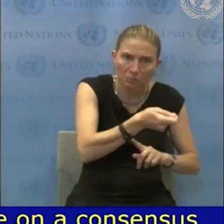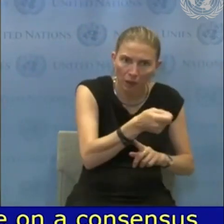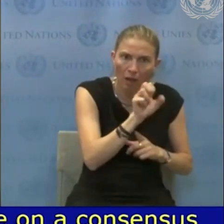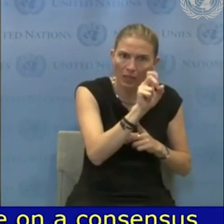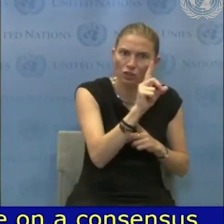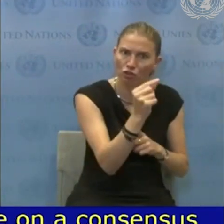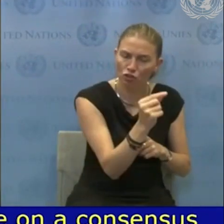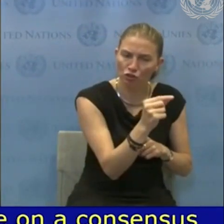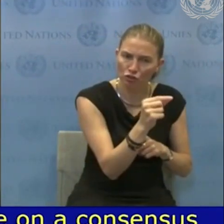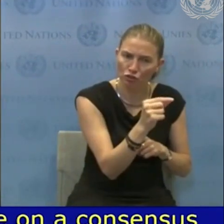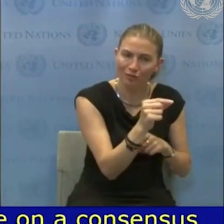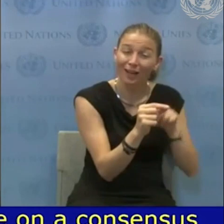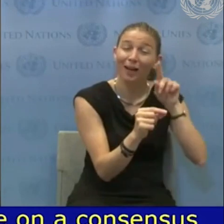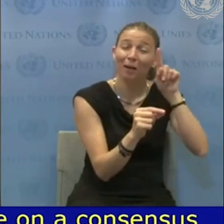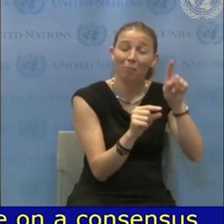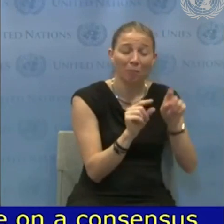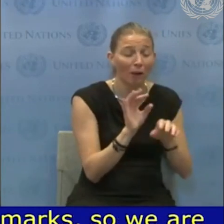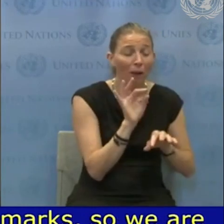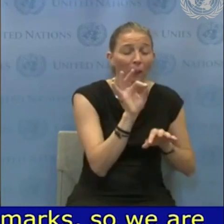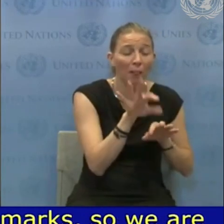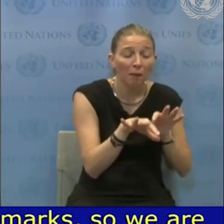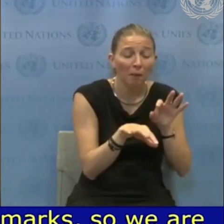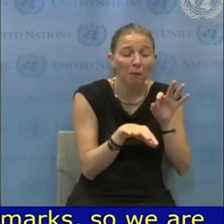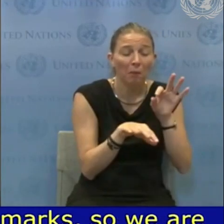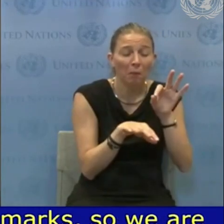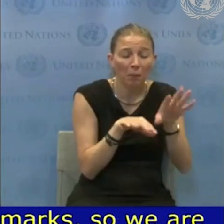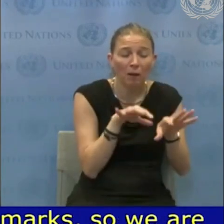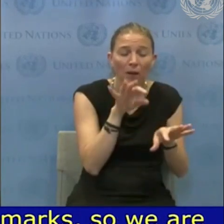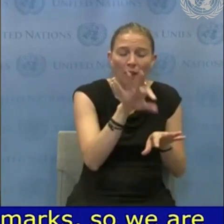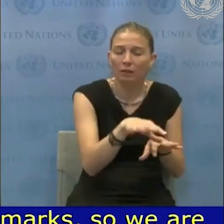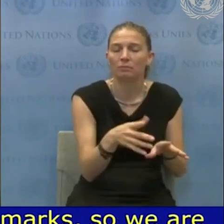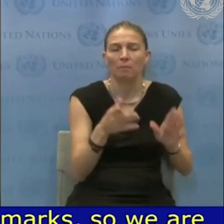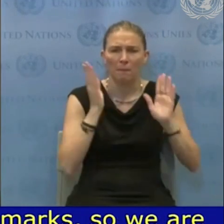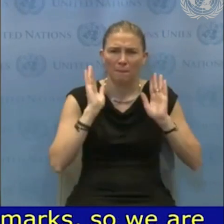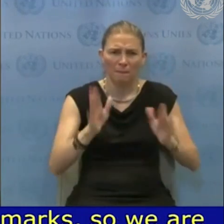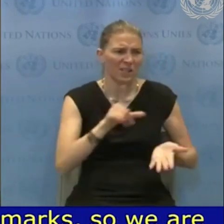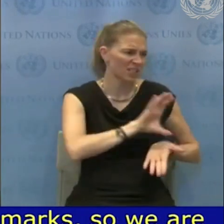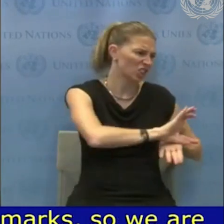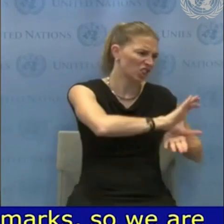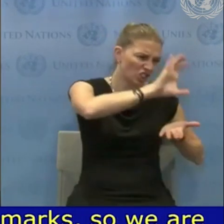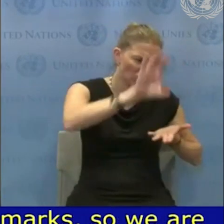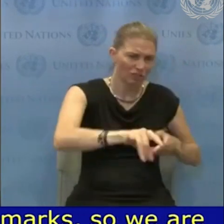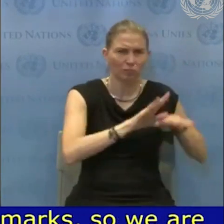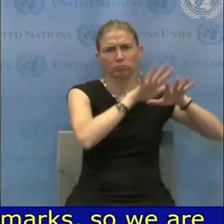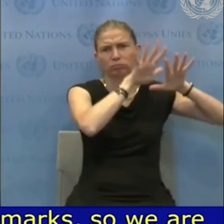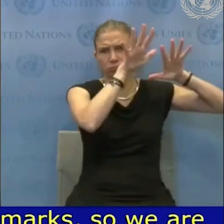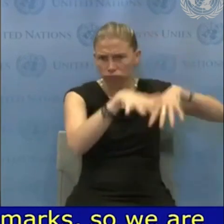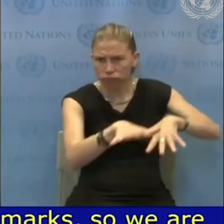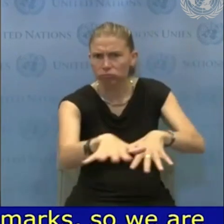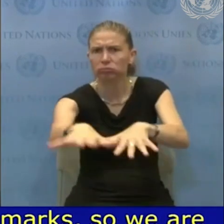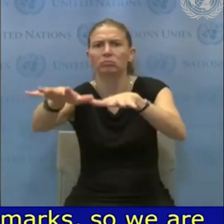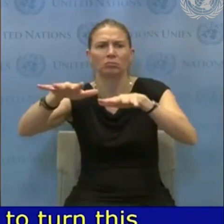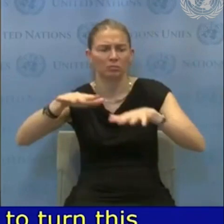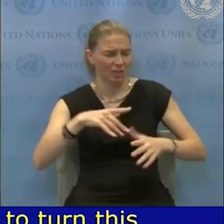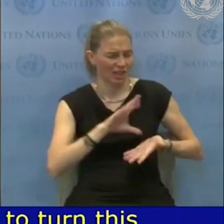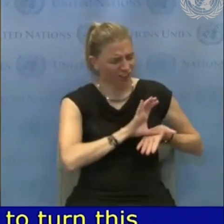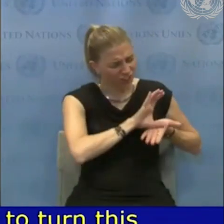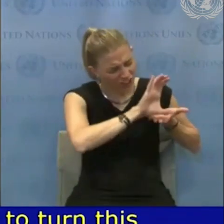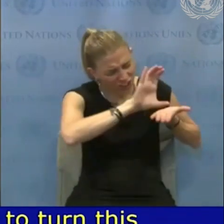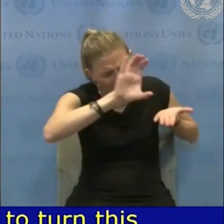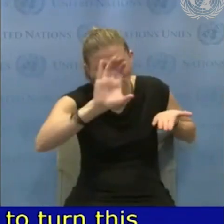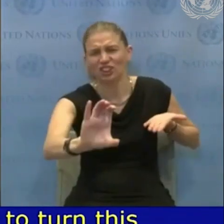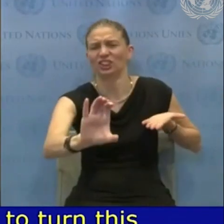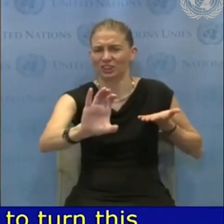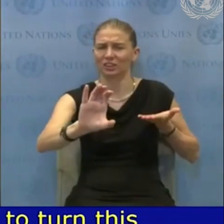capital into a flood. Because in order to achieve the global goals, we need to unlock trillions of dollars of private